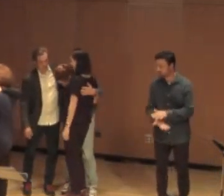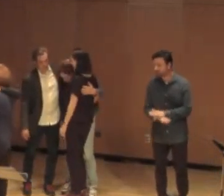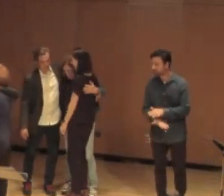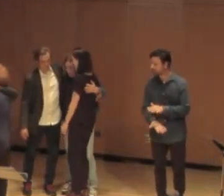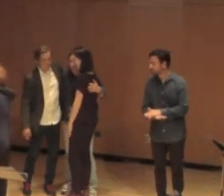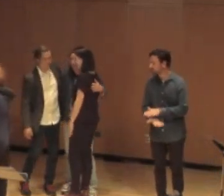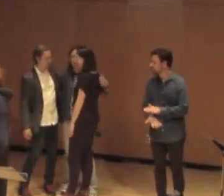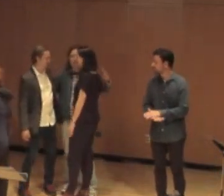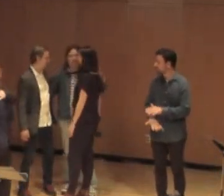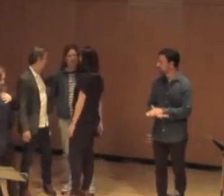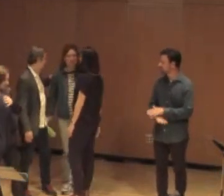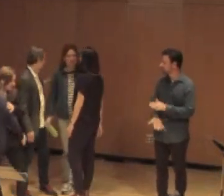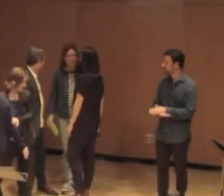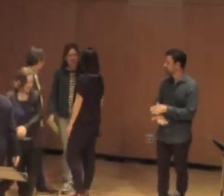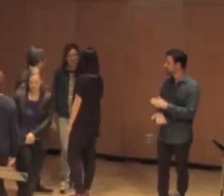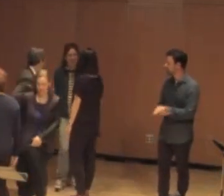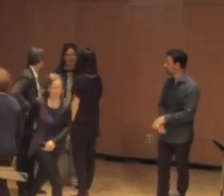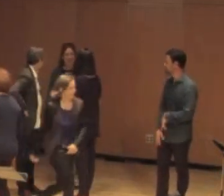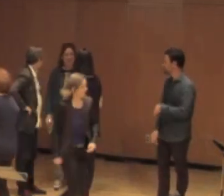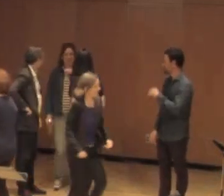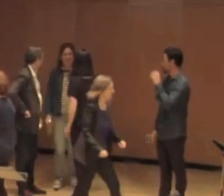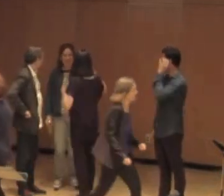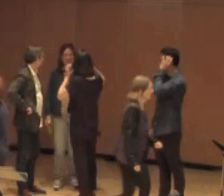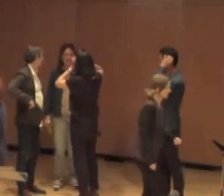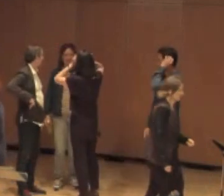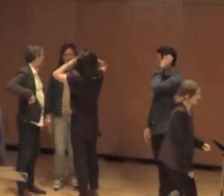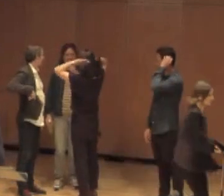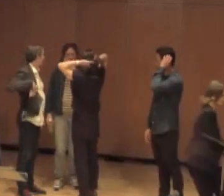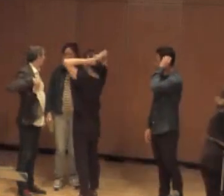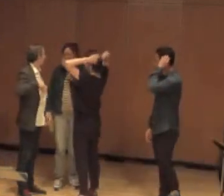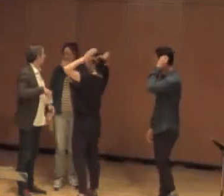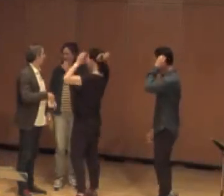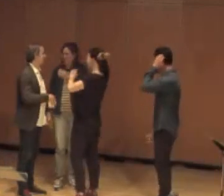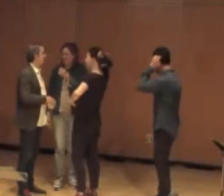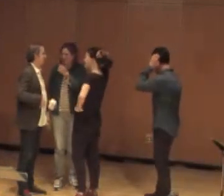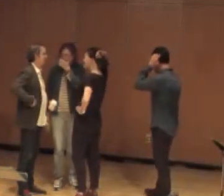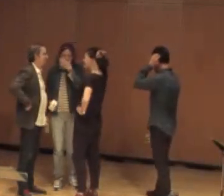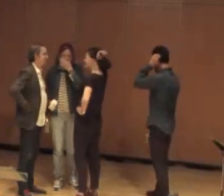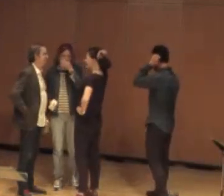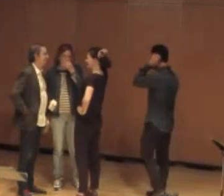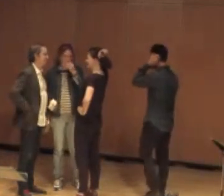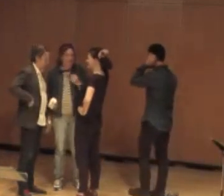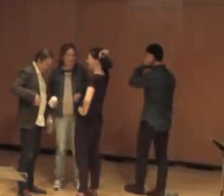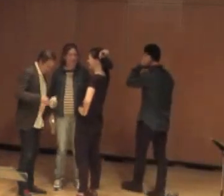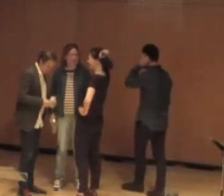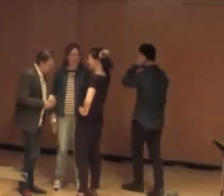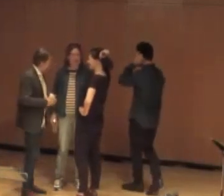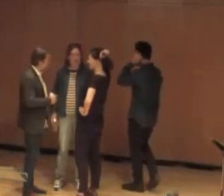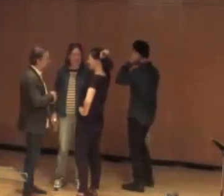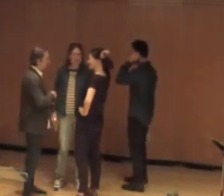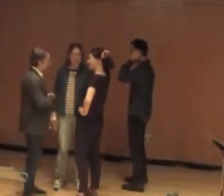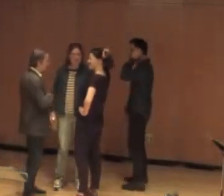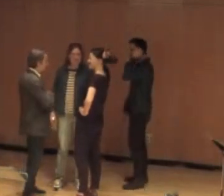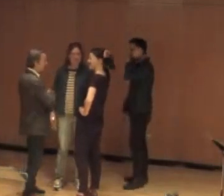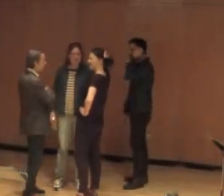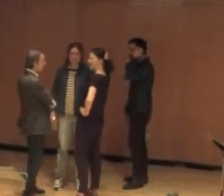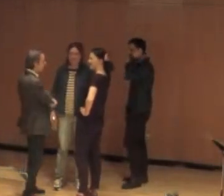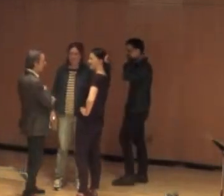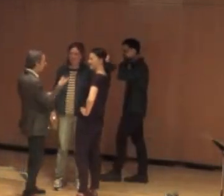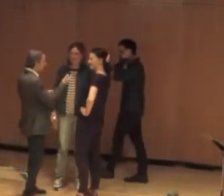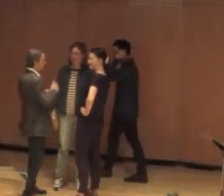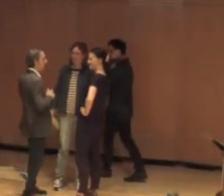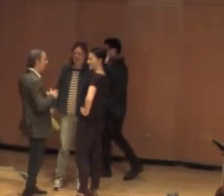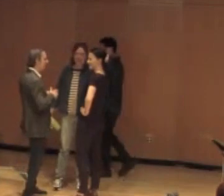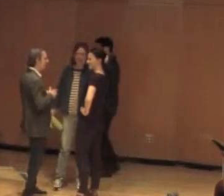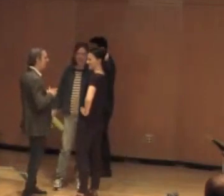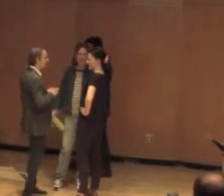go that's really cool so good to be reunited with that one of know